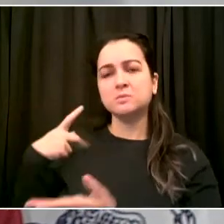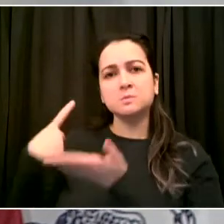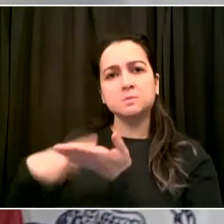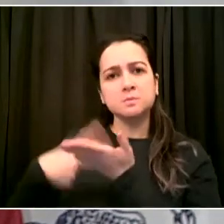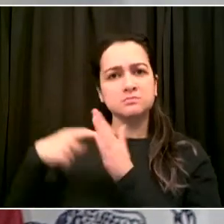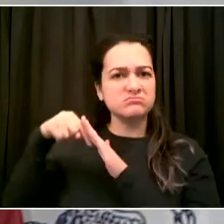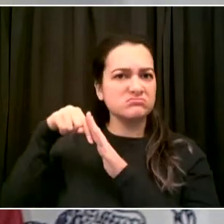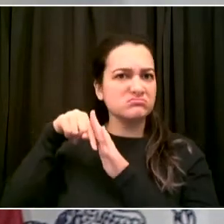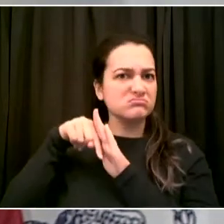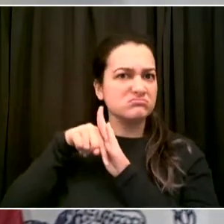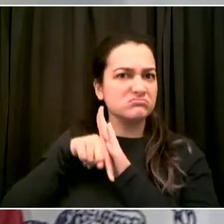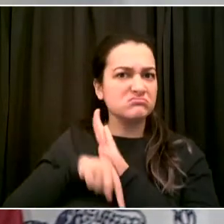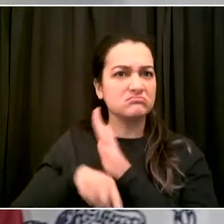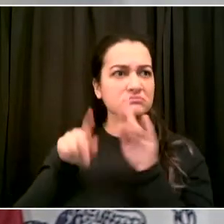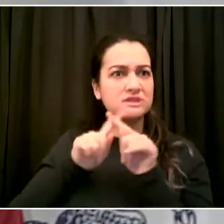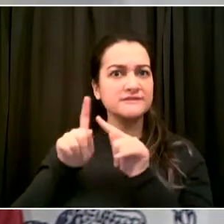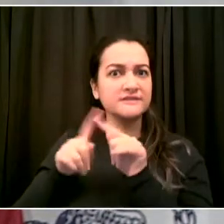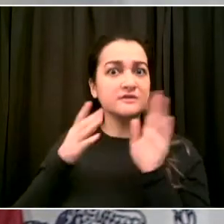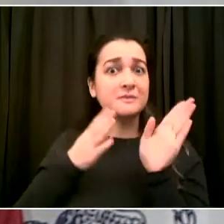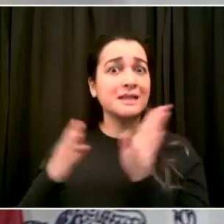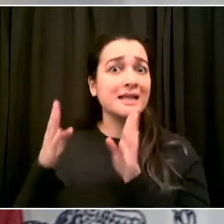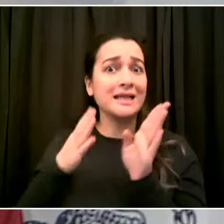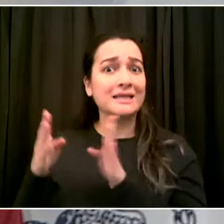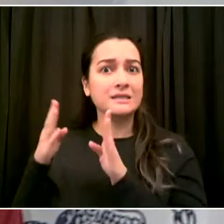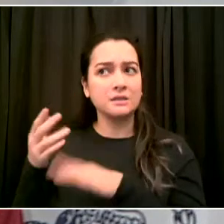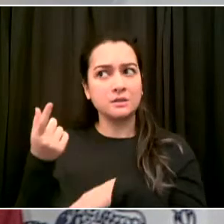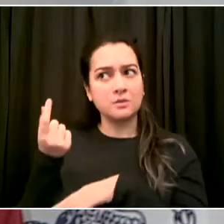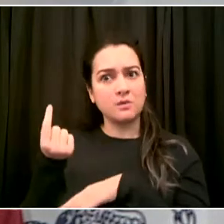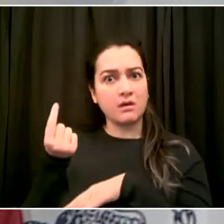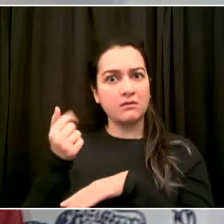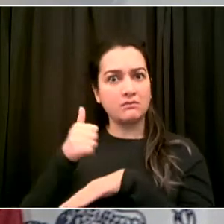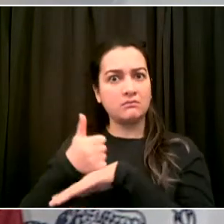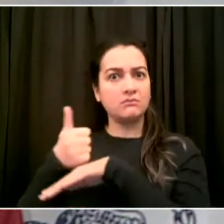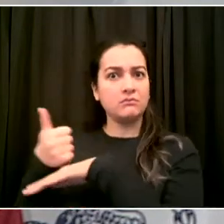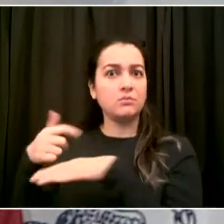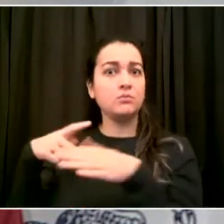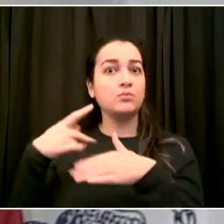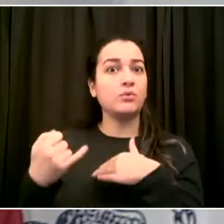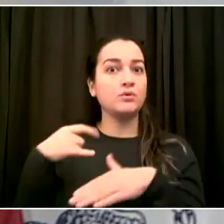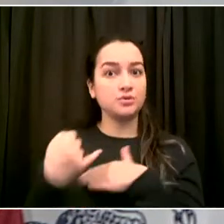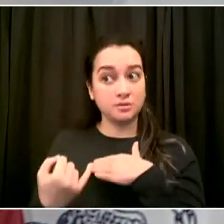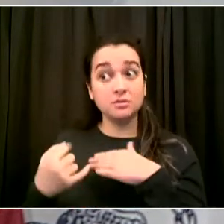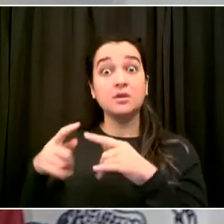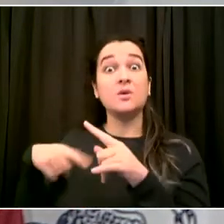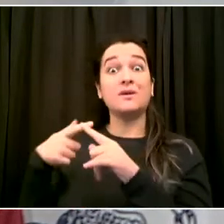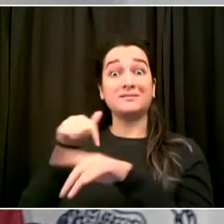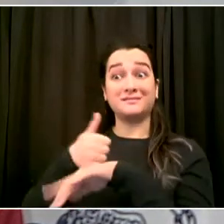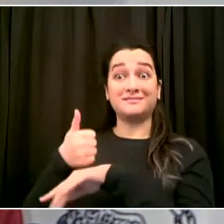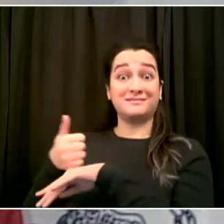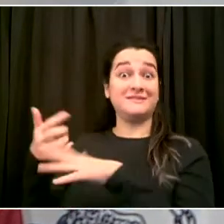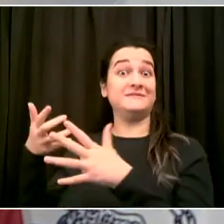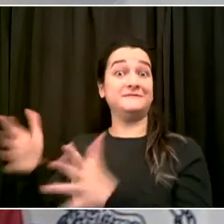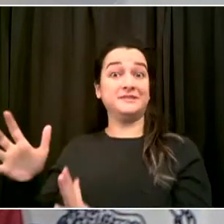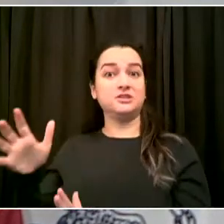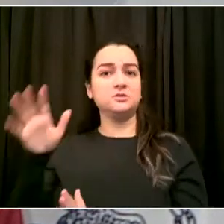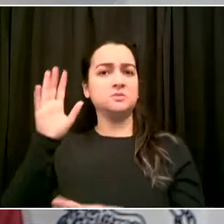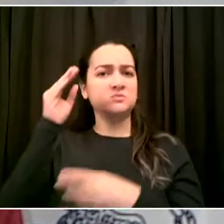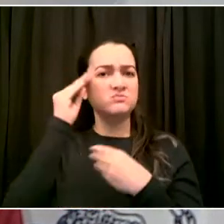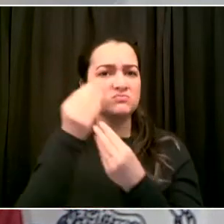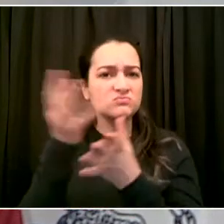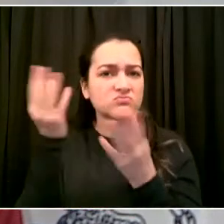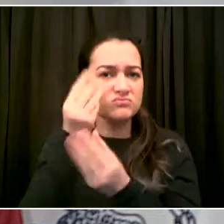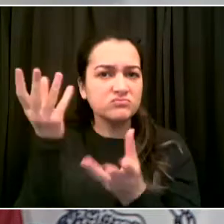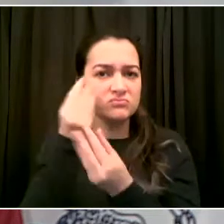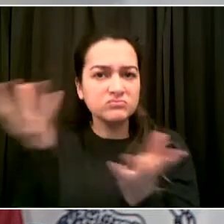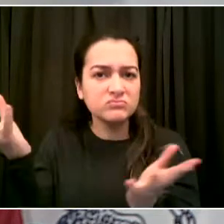announcements. Her job is to supercharge this recovery. A lot of the building blocks are there. A lot of things have been moving for months, but we